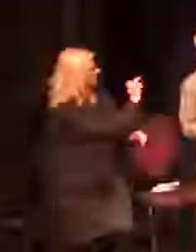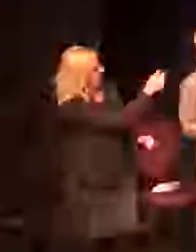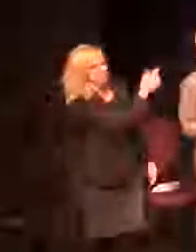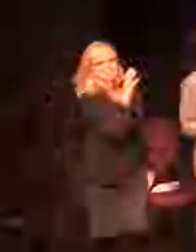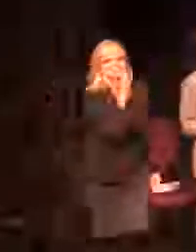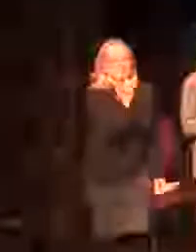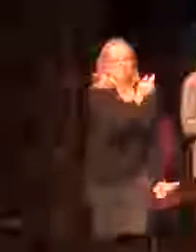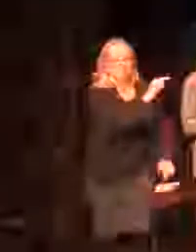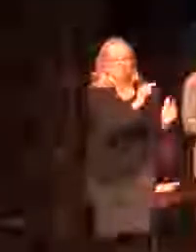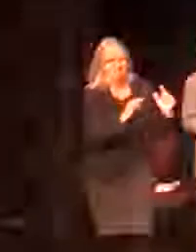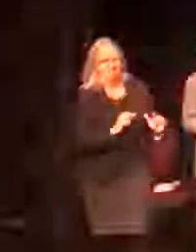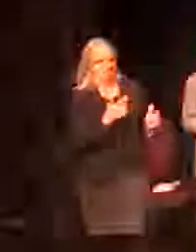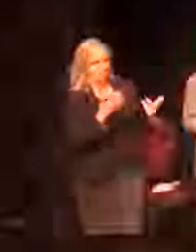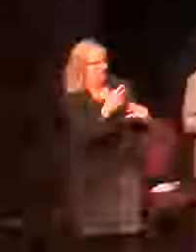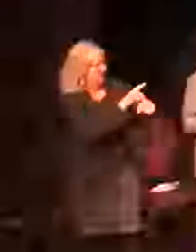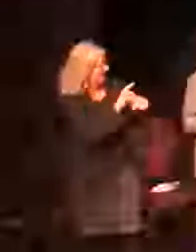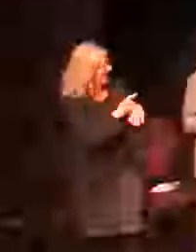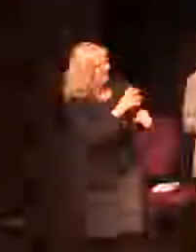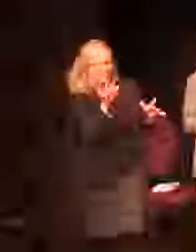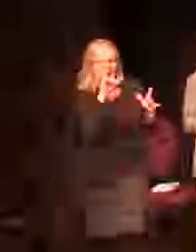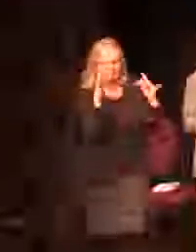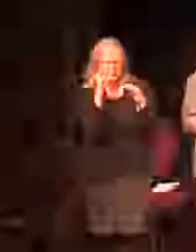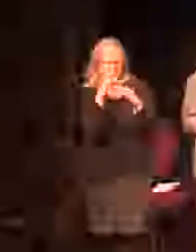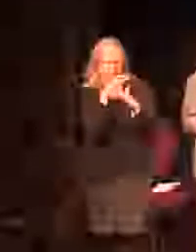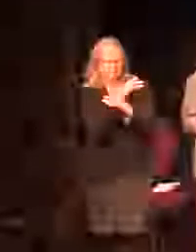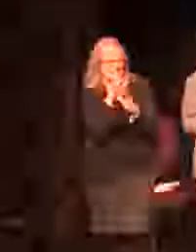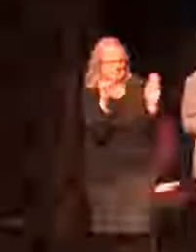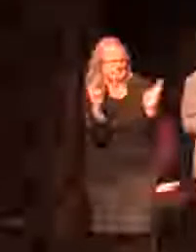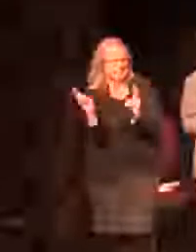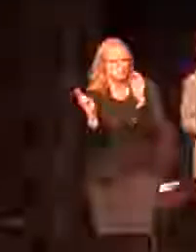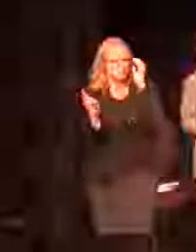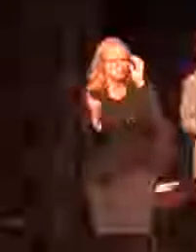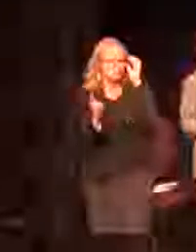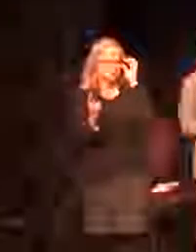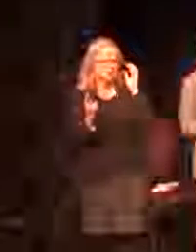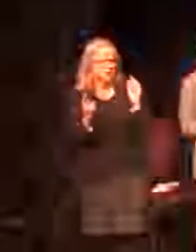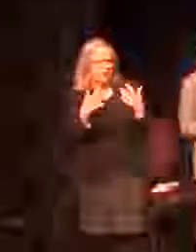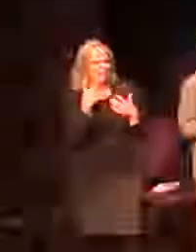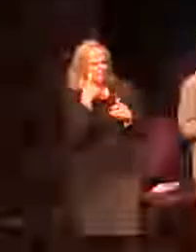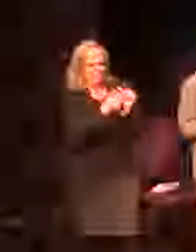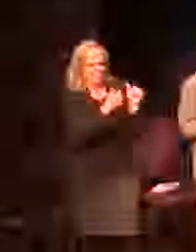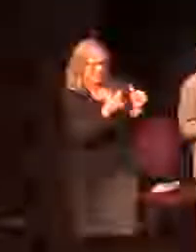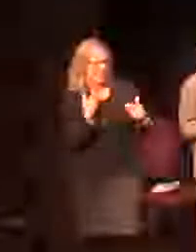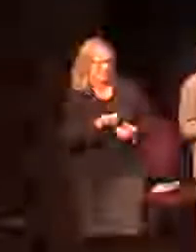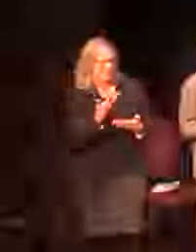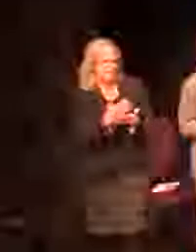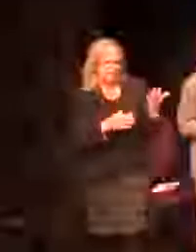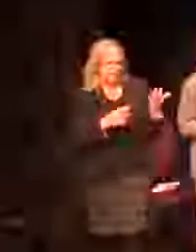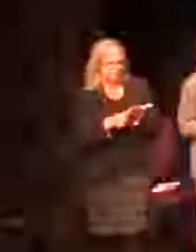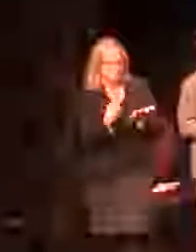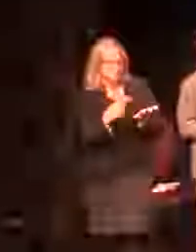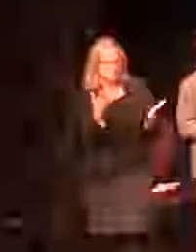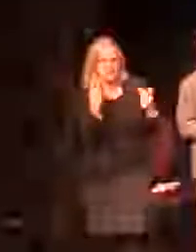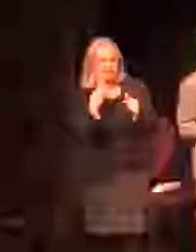Let's go down the panel on this because it's a complex issue that I think people have a contribution on. Changing economy